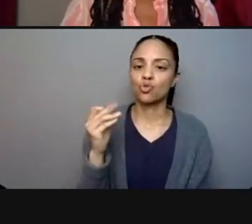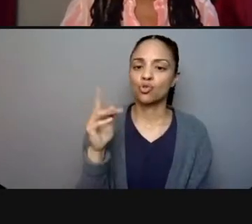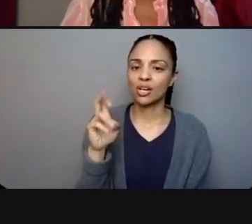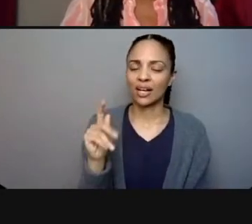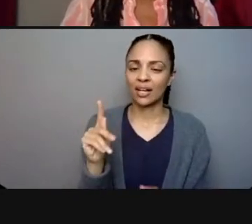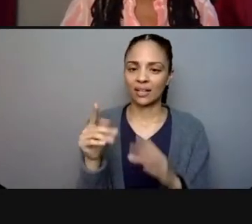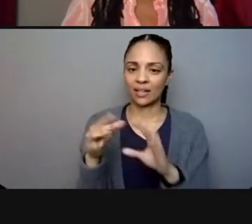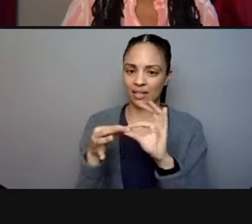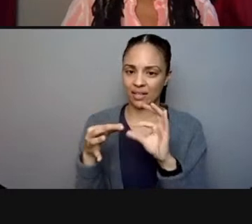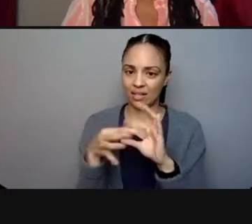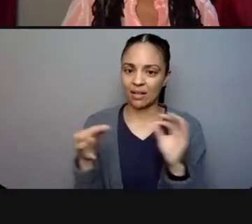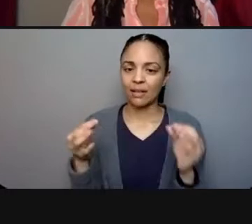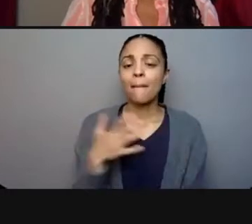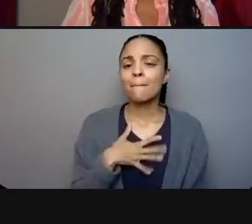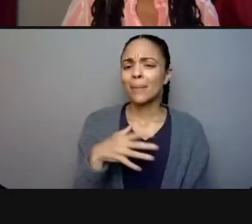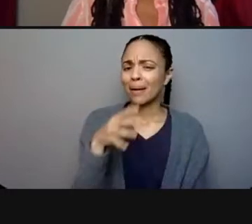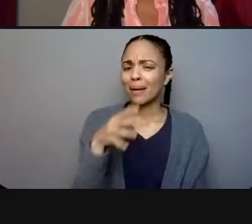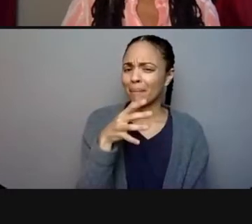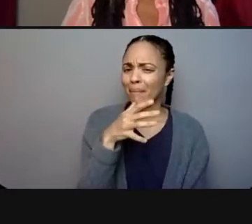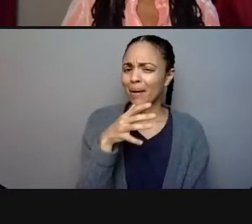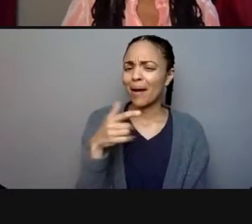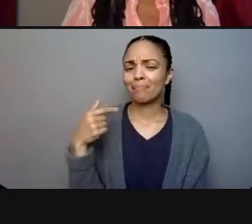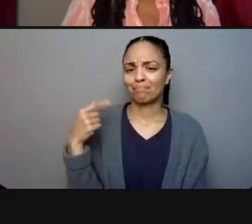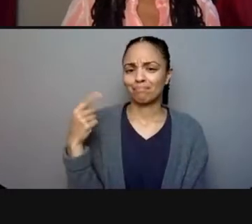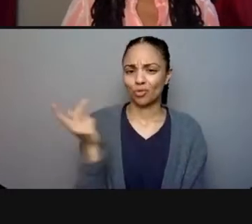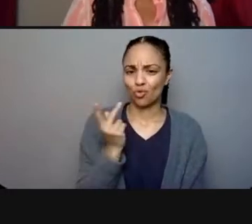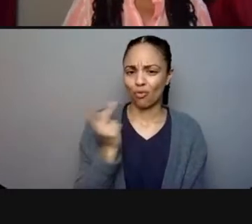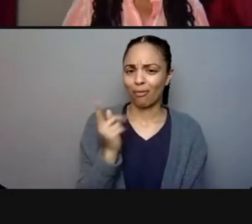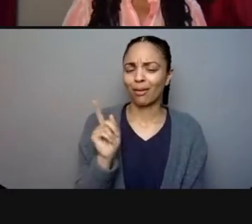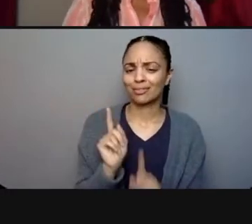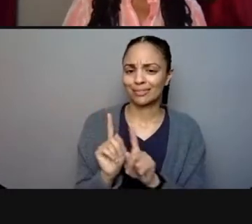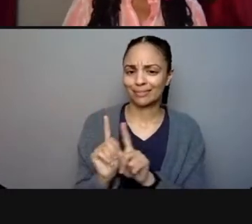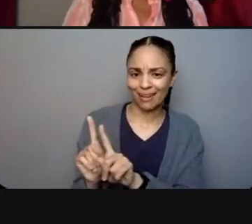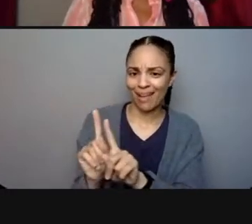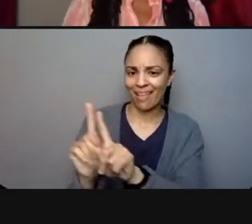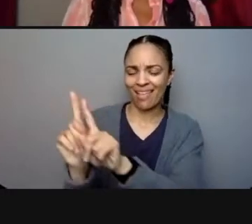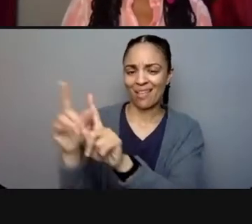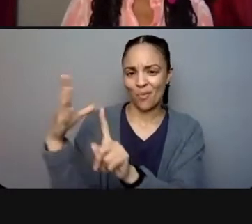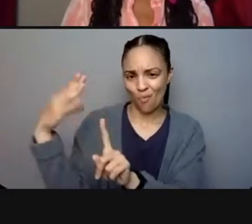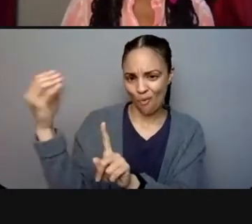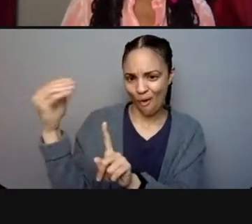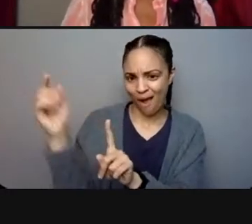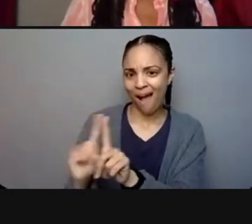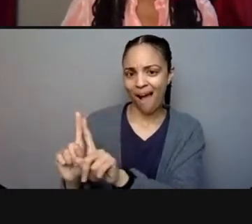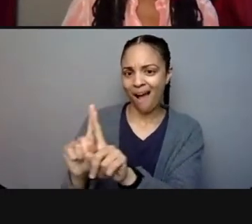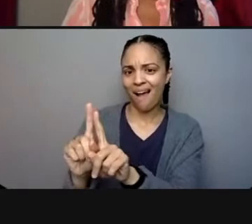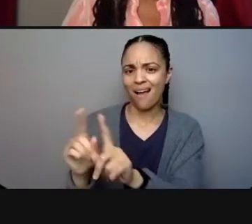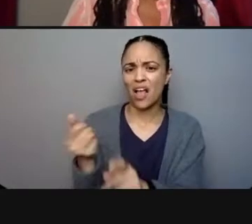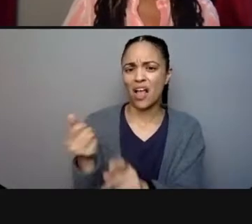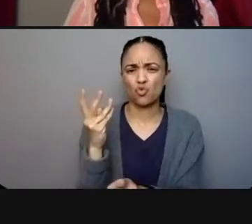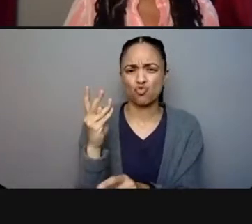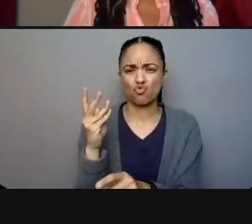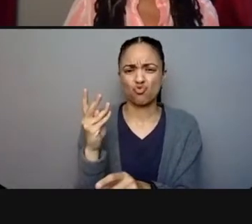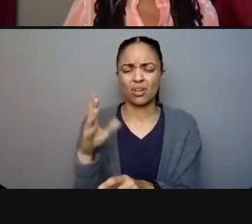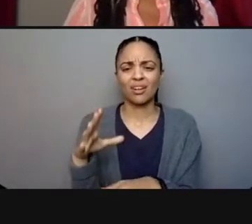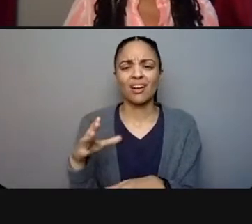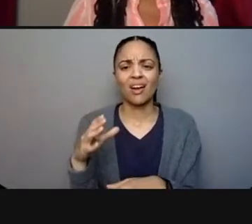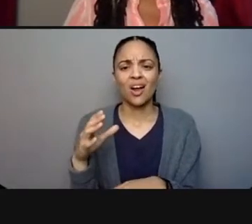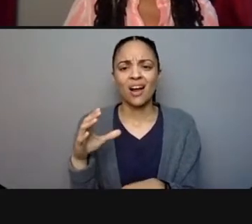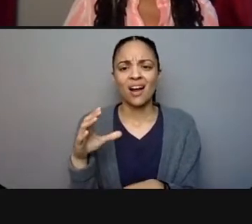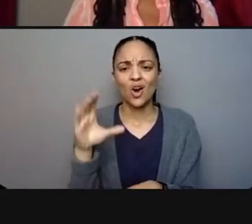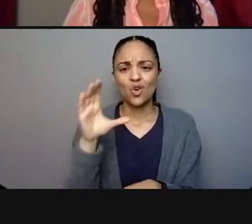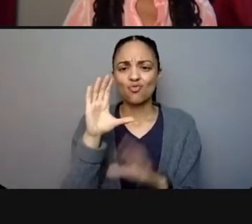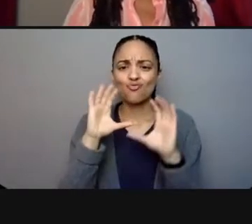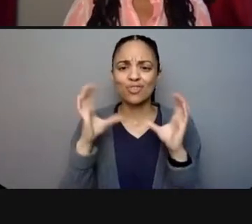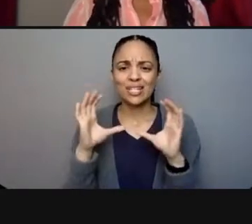I just want to, it sounds cheesy, man, but I just want to give it up to Esther, my mom, for all the sacrifice and the